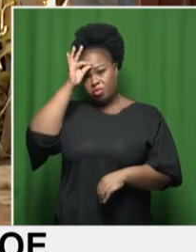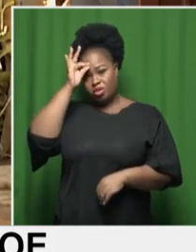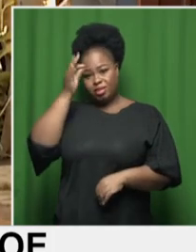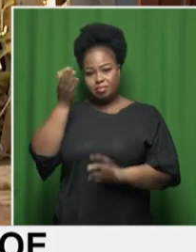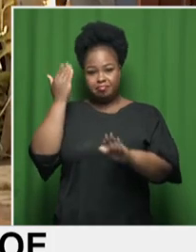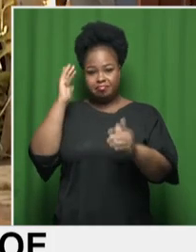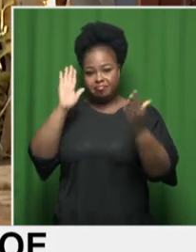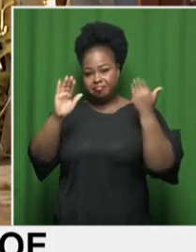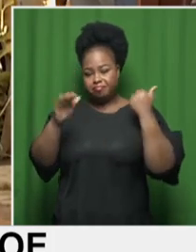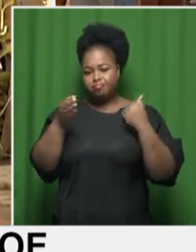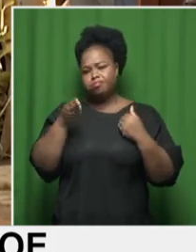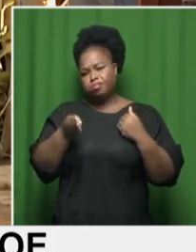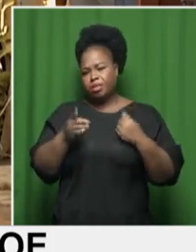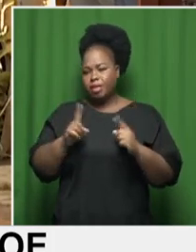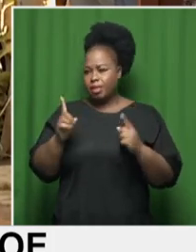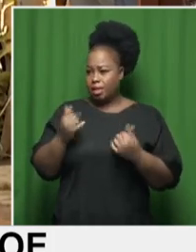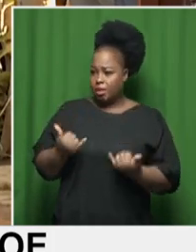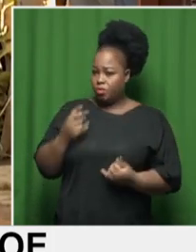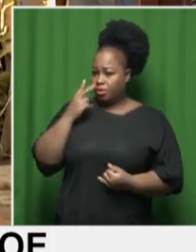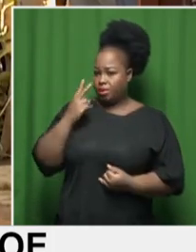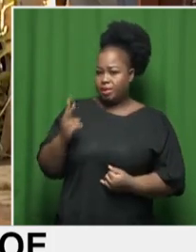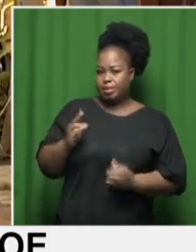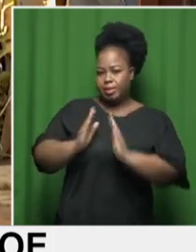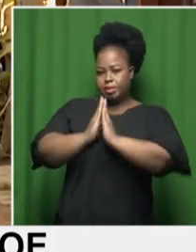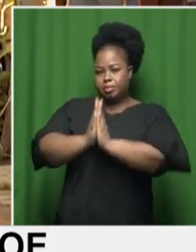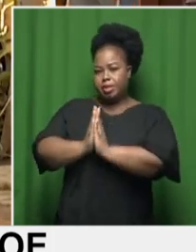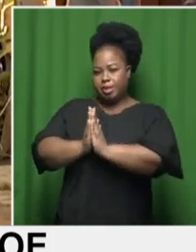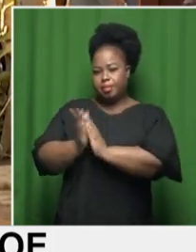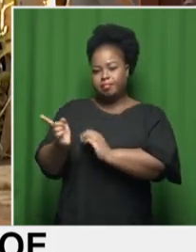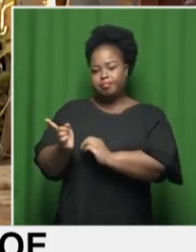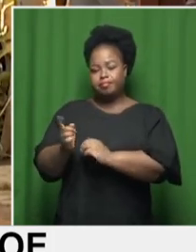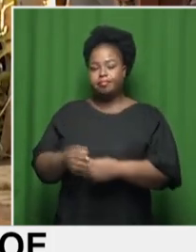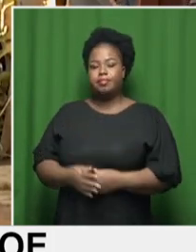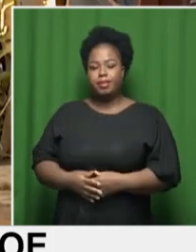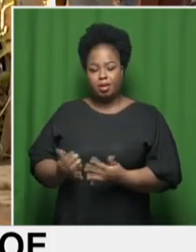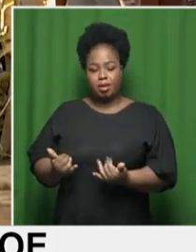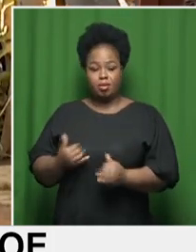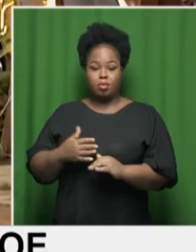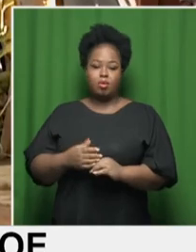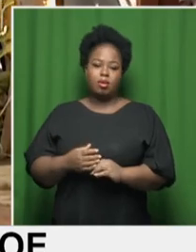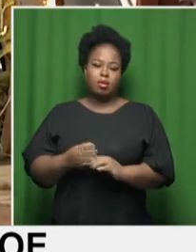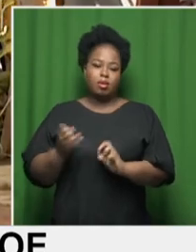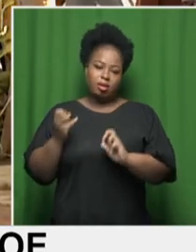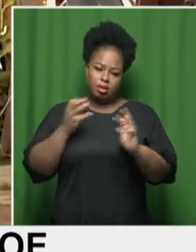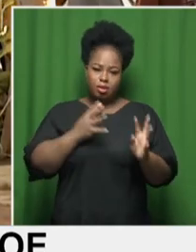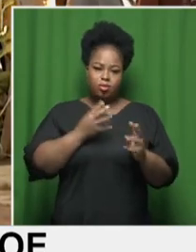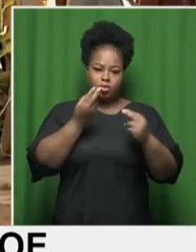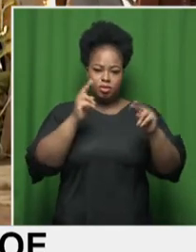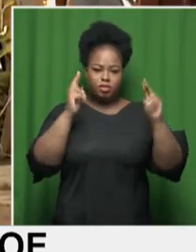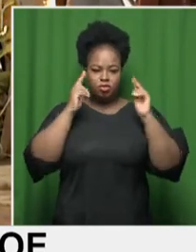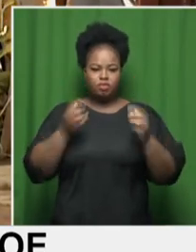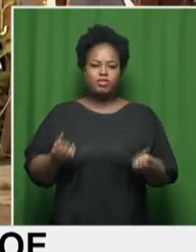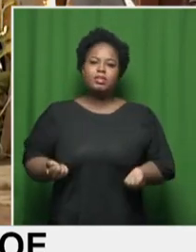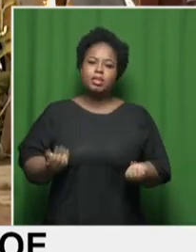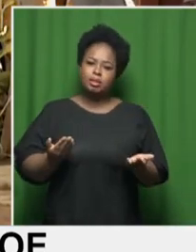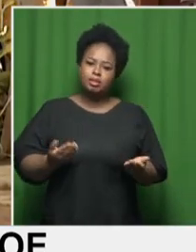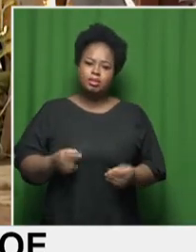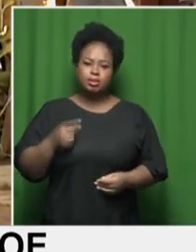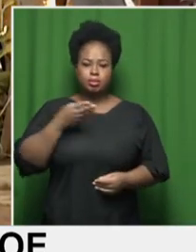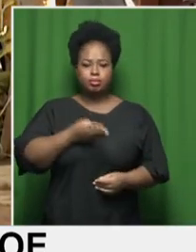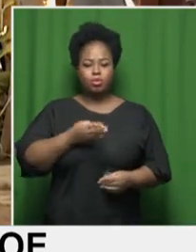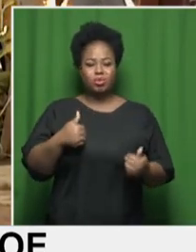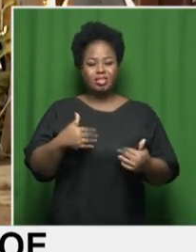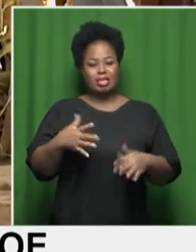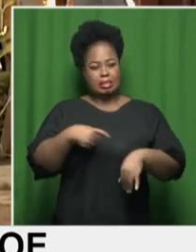still just a small prayer before we head to the University of the Free State, where we're expecting the service to start